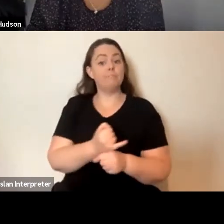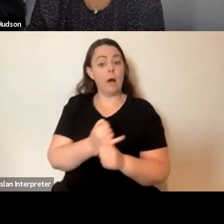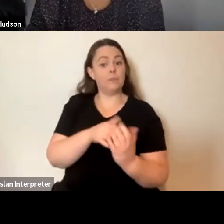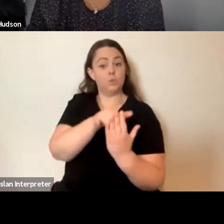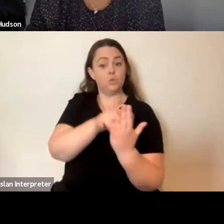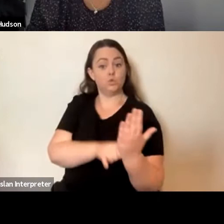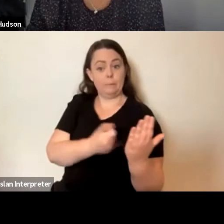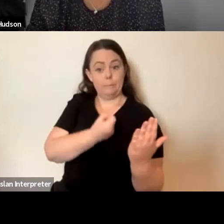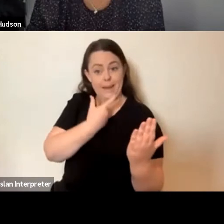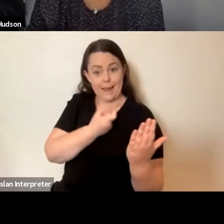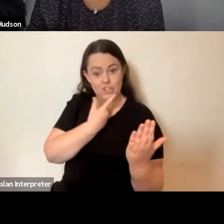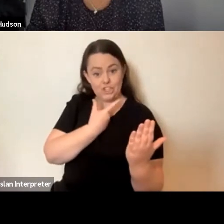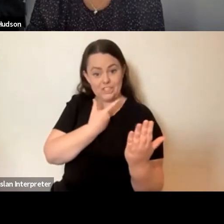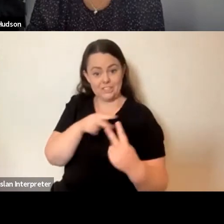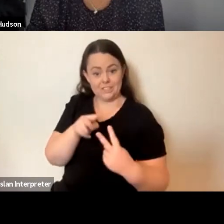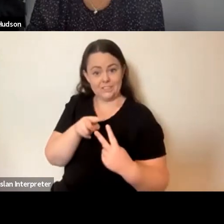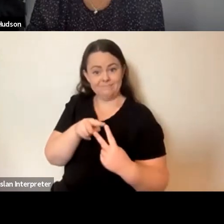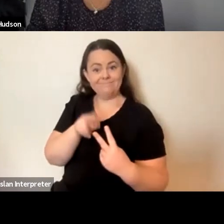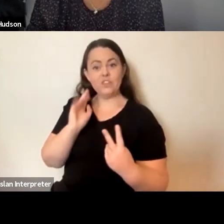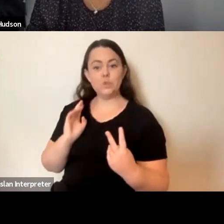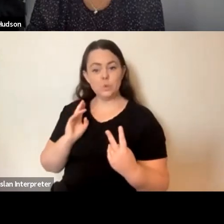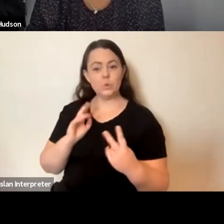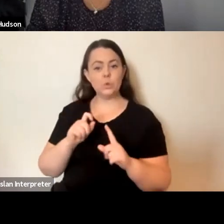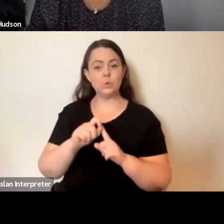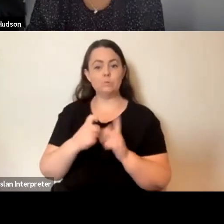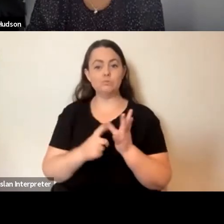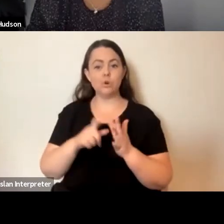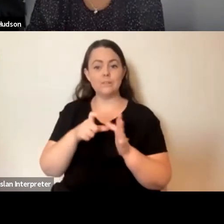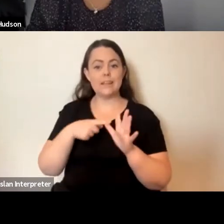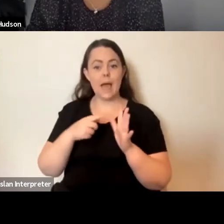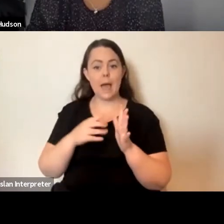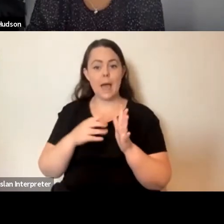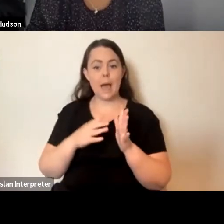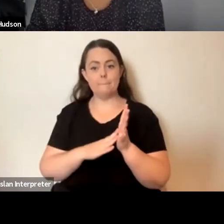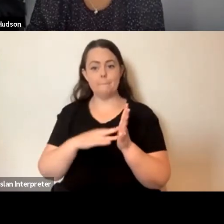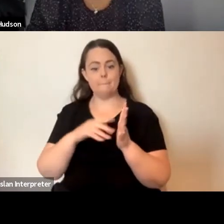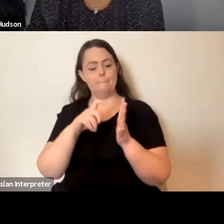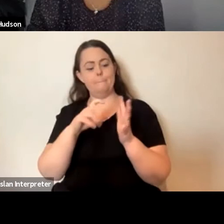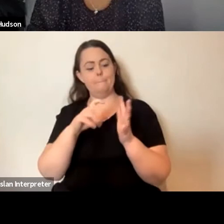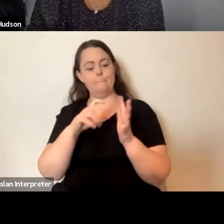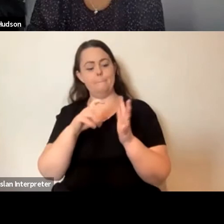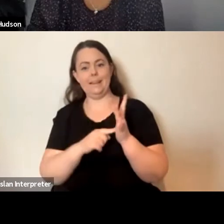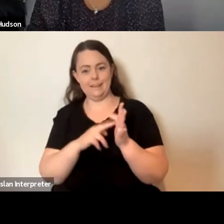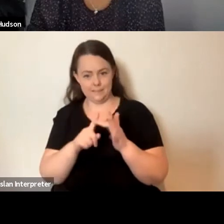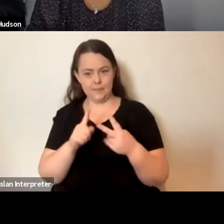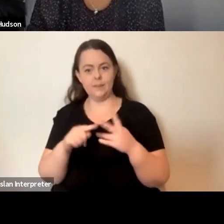So we do ask about pregabalin and tramadol. And I think it was about 15% or so who reported